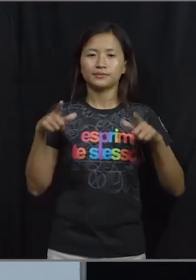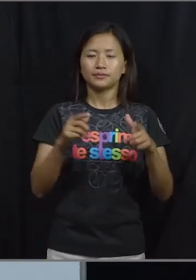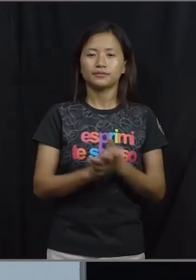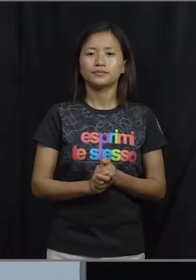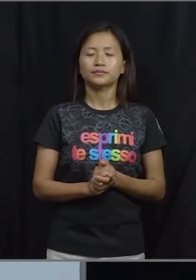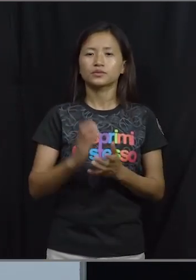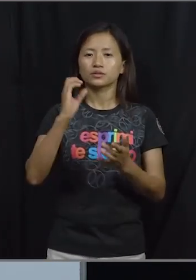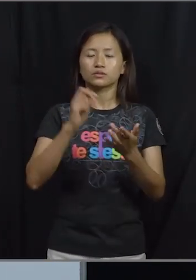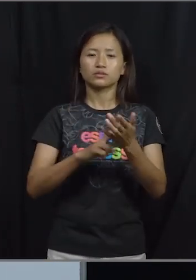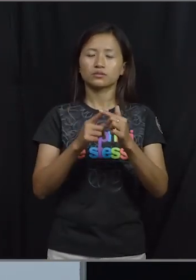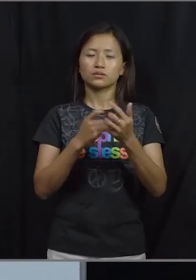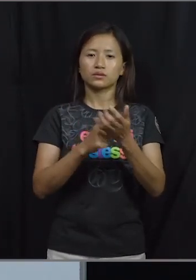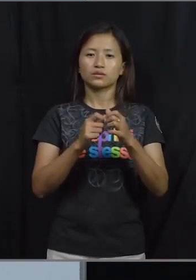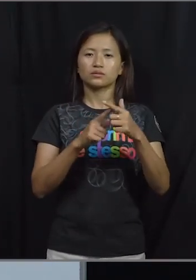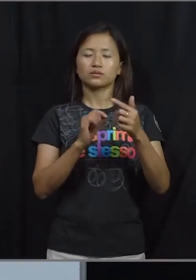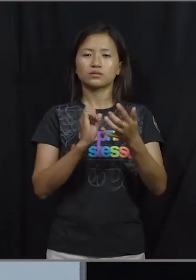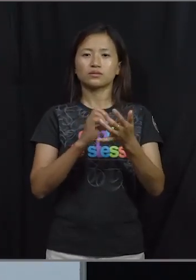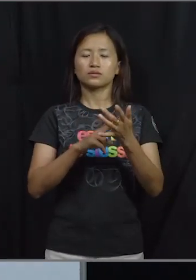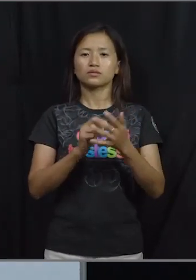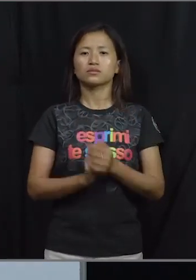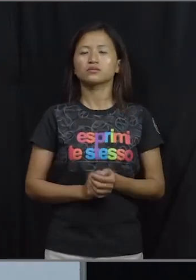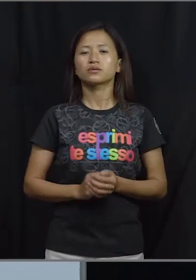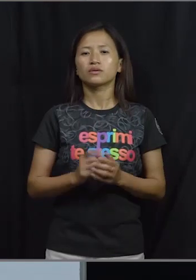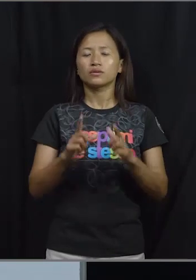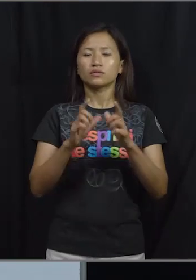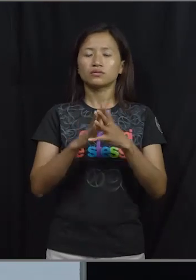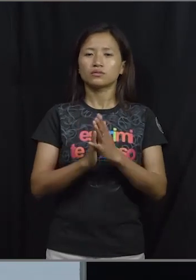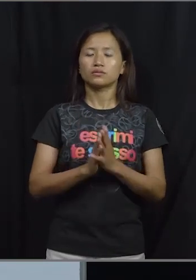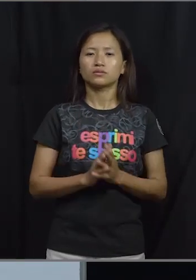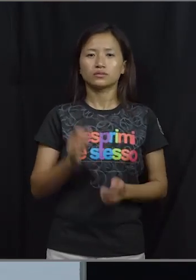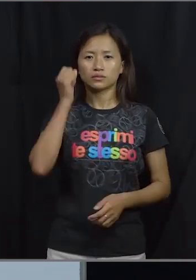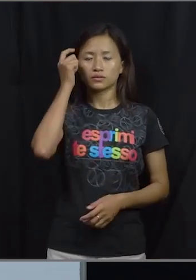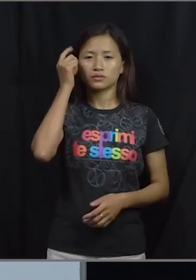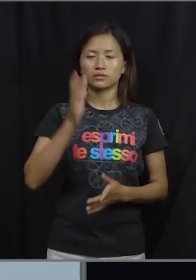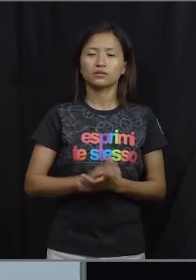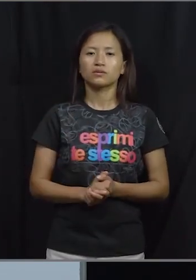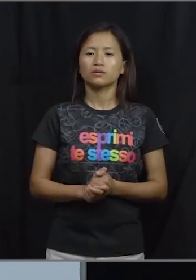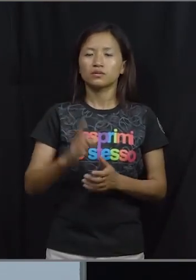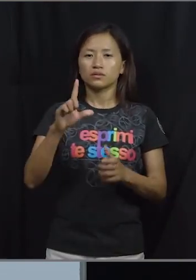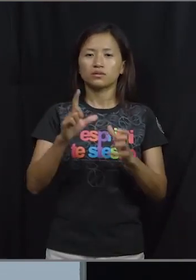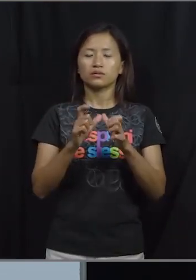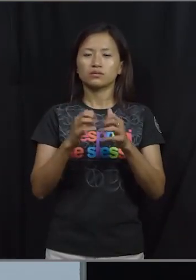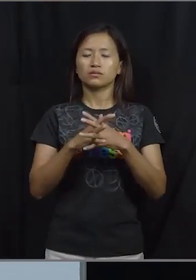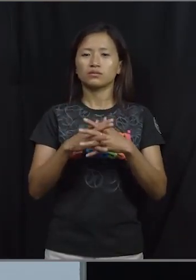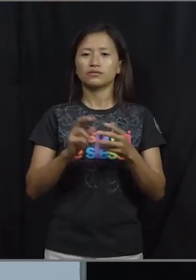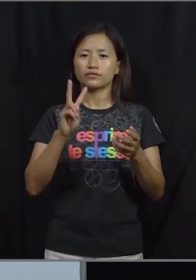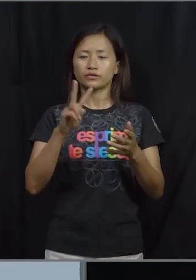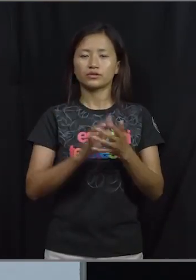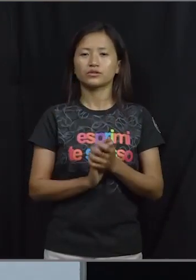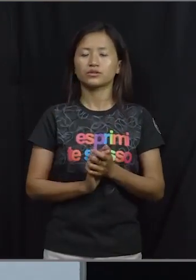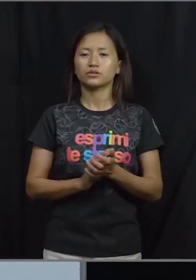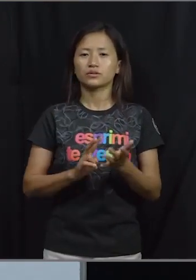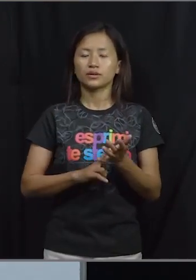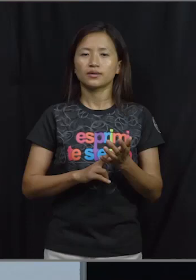is contradiction to the law of regression also. Okay, but we must understand that law of variation and law